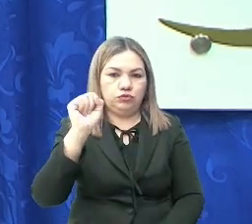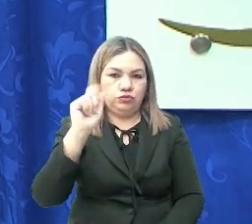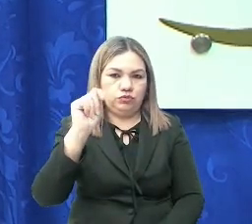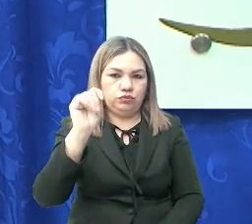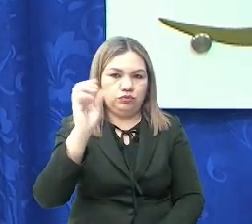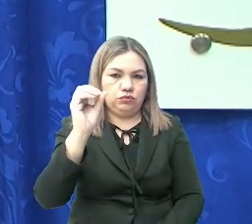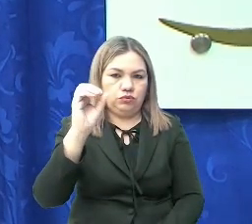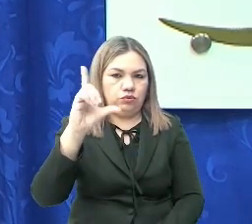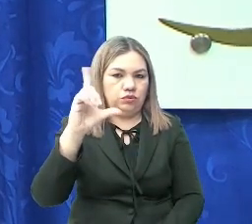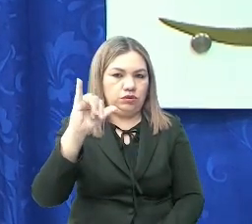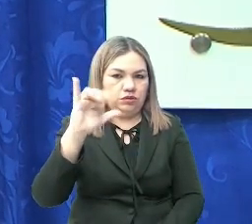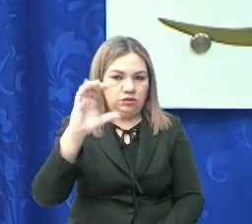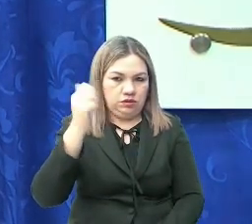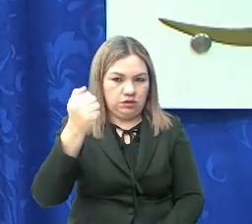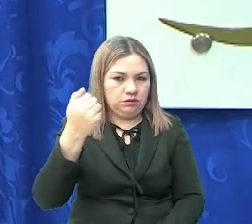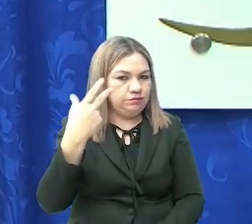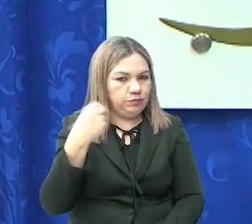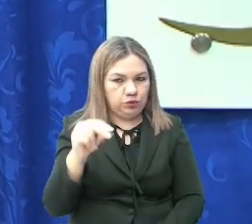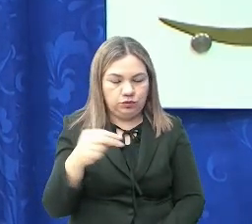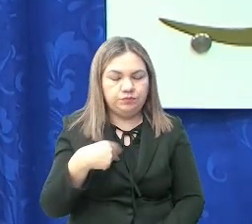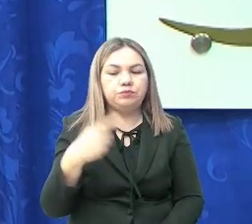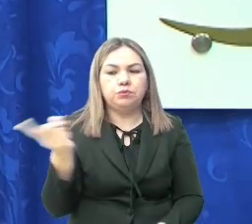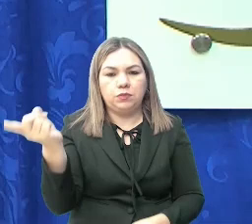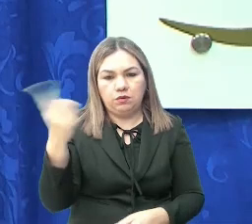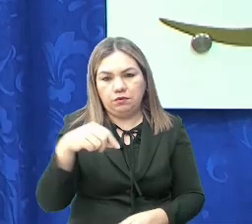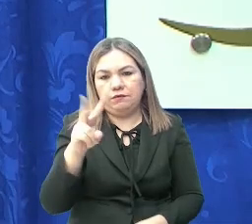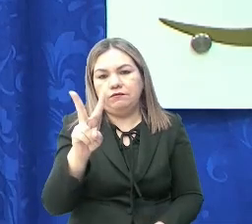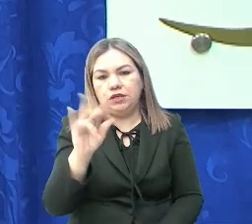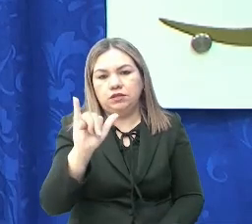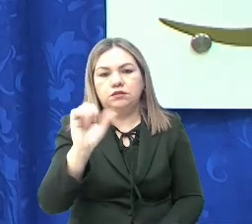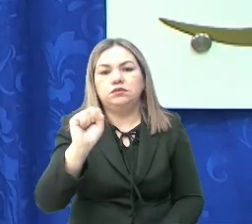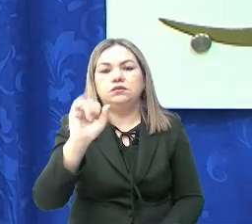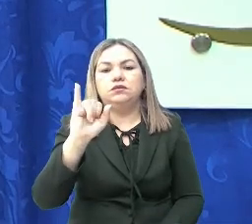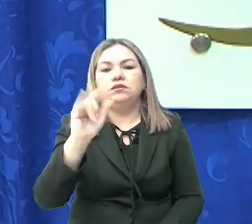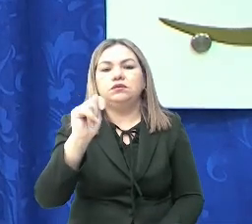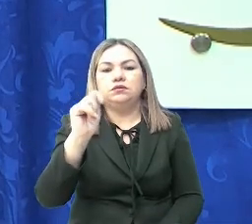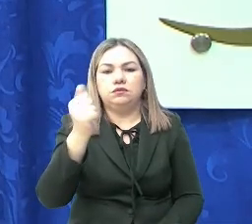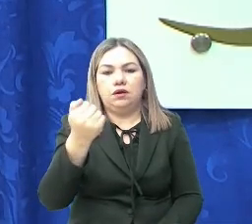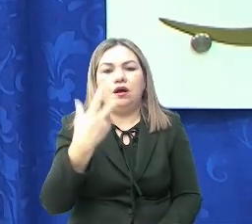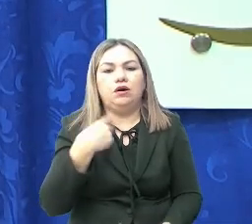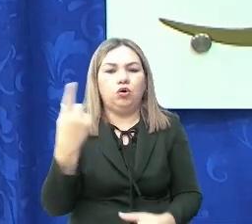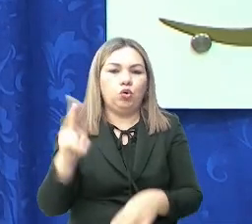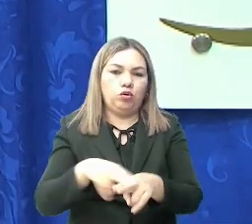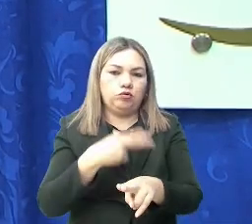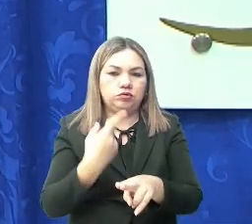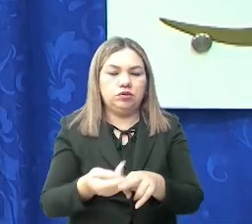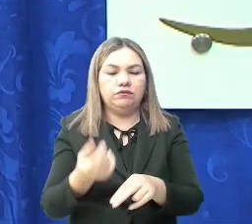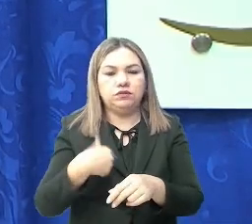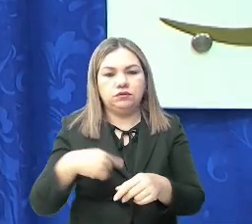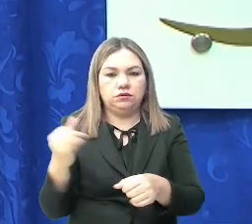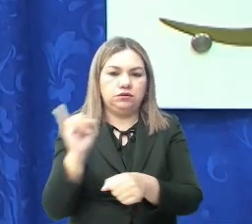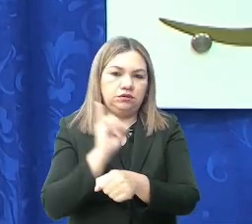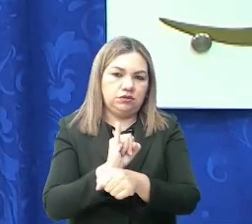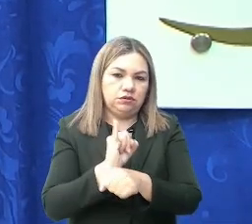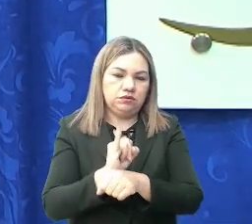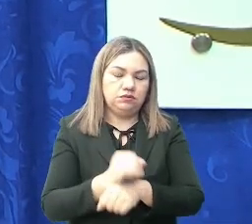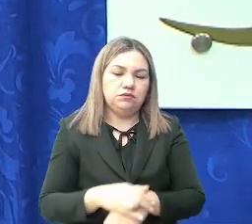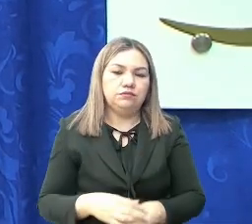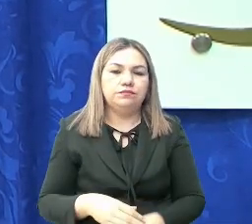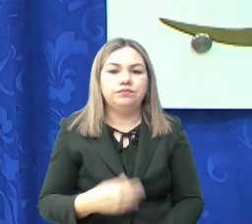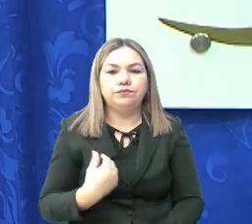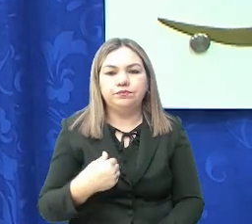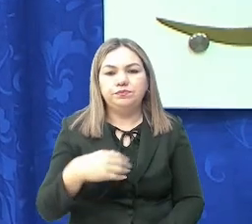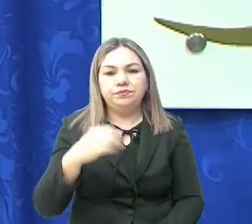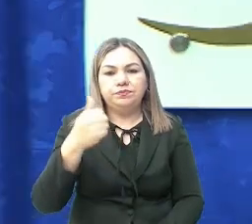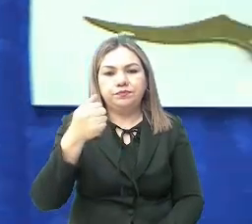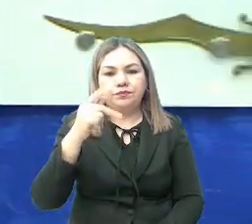No. But by the contrary, you can come here as a visit and go back again. But the